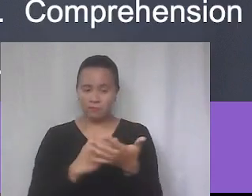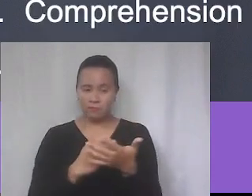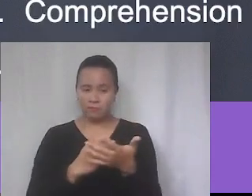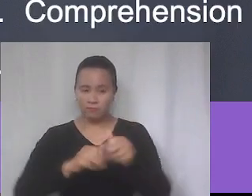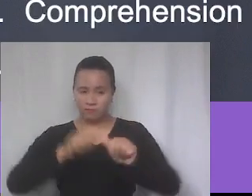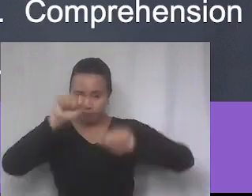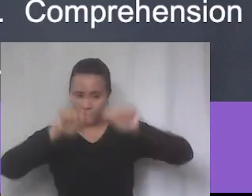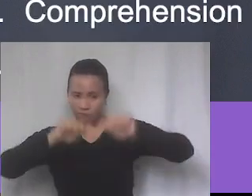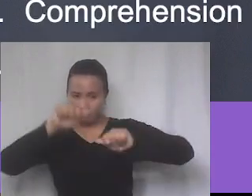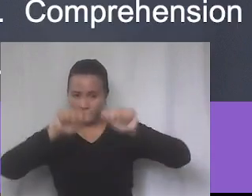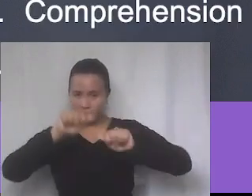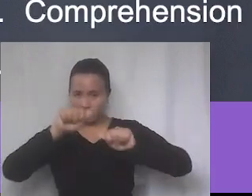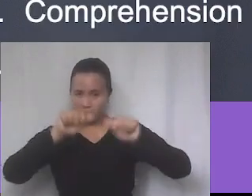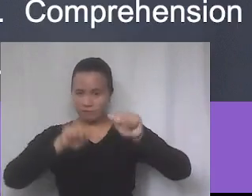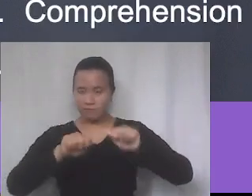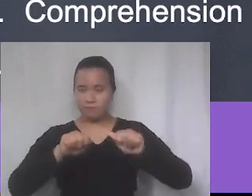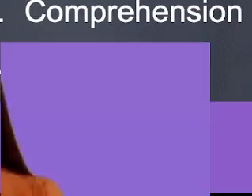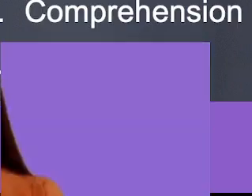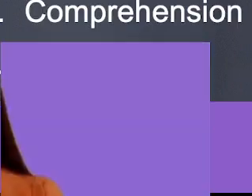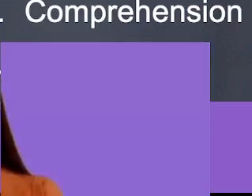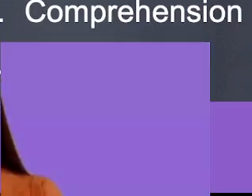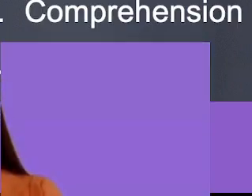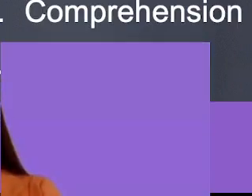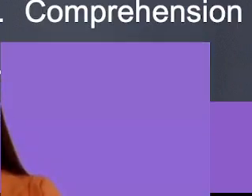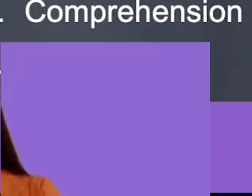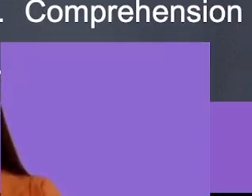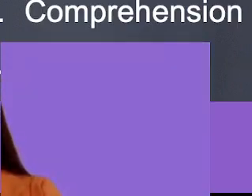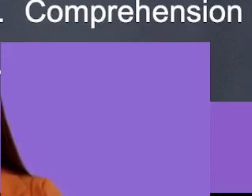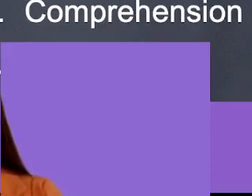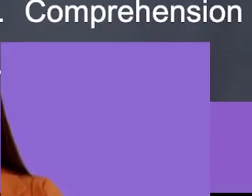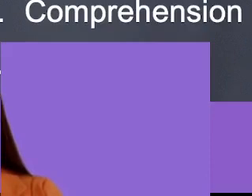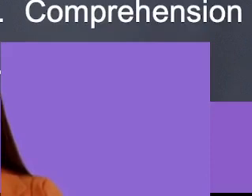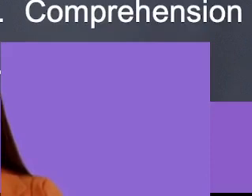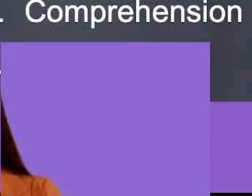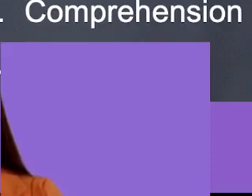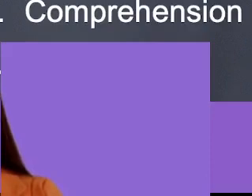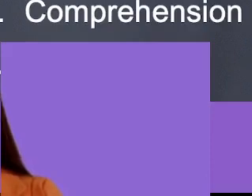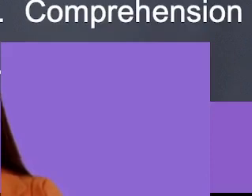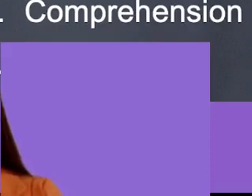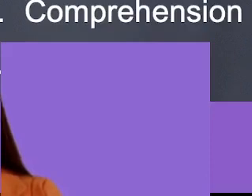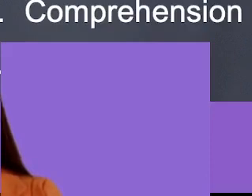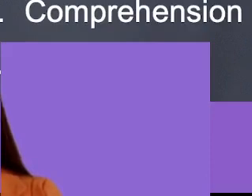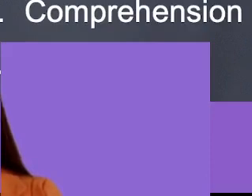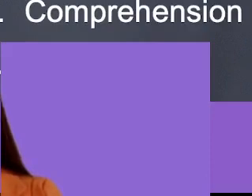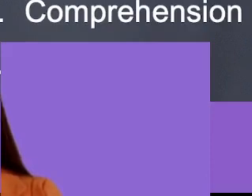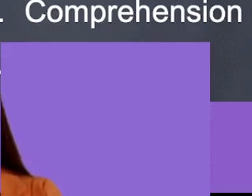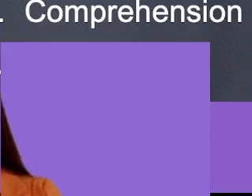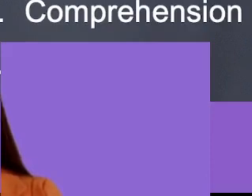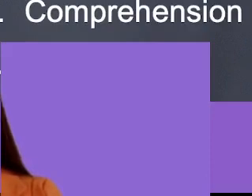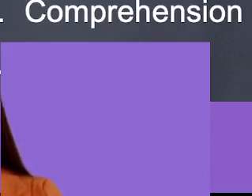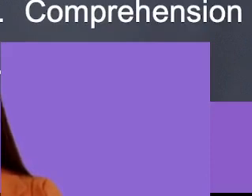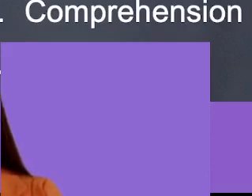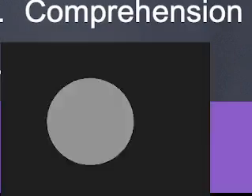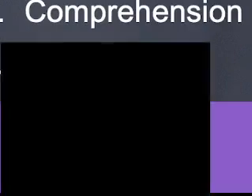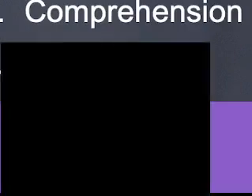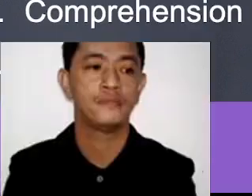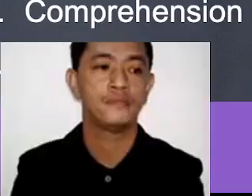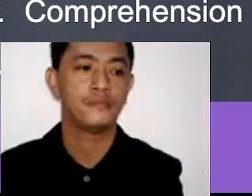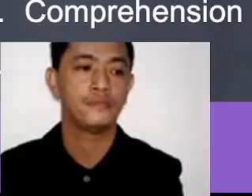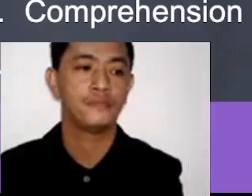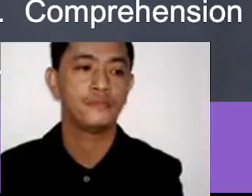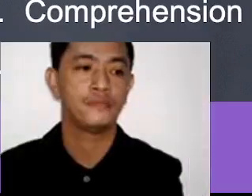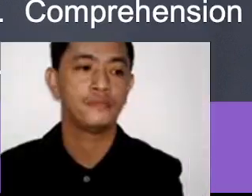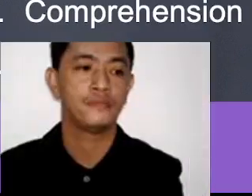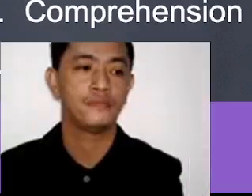Philippines. Then, let's answer the question, what are the general aspects of reading? After which, I'll be presenting